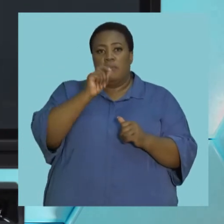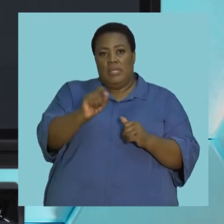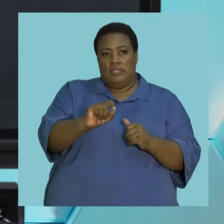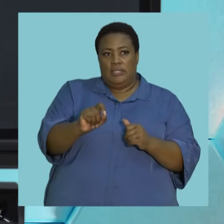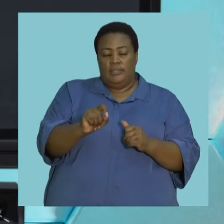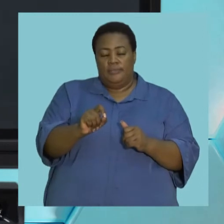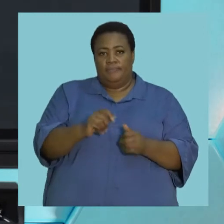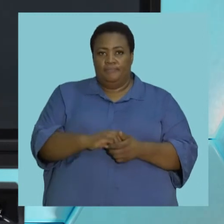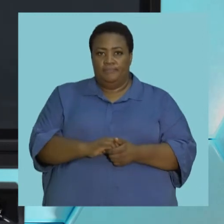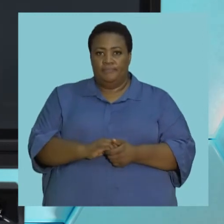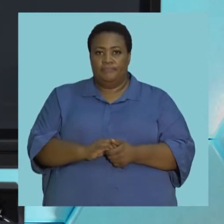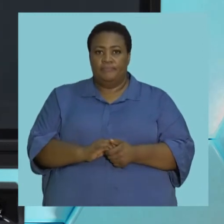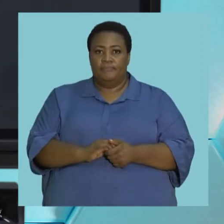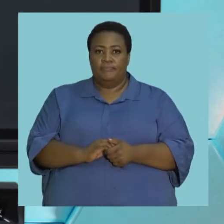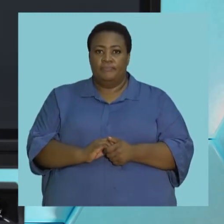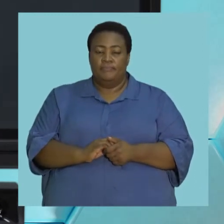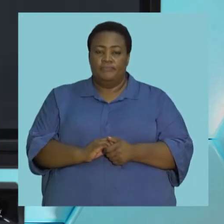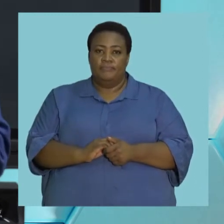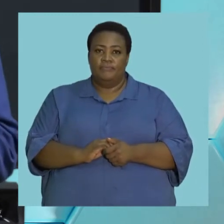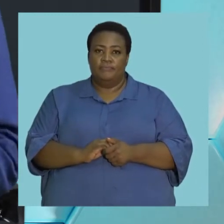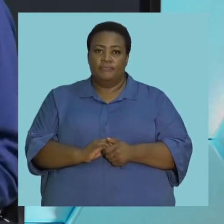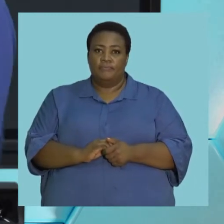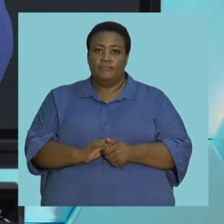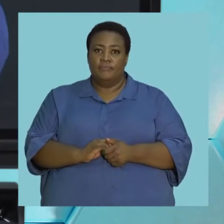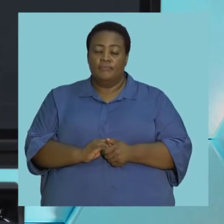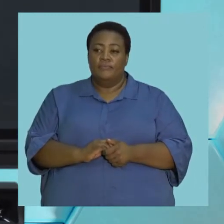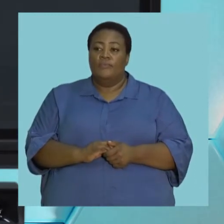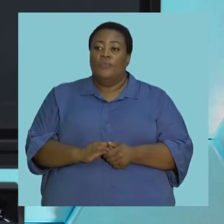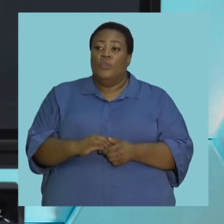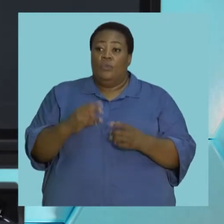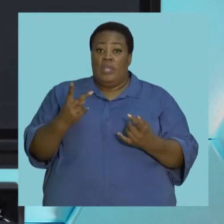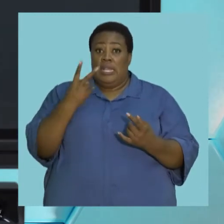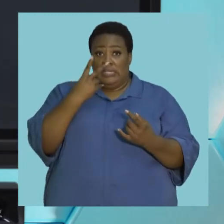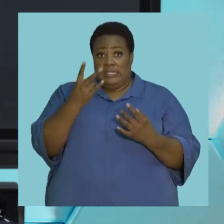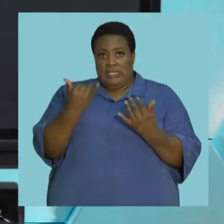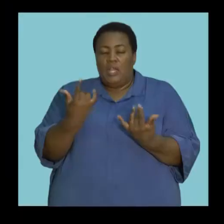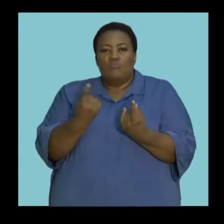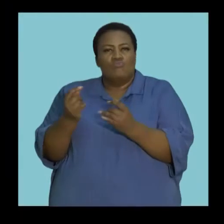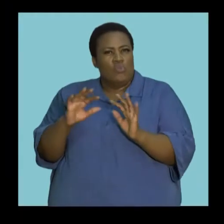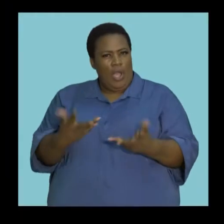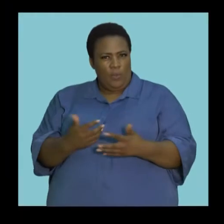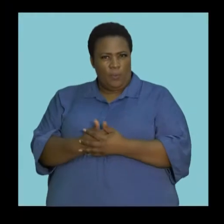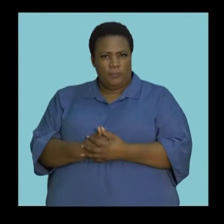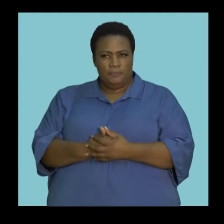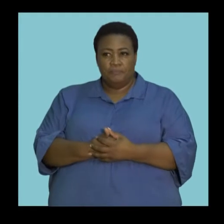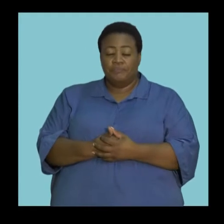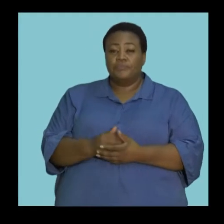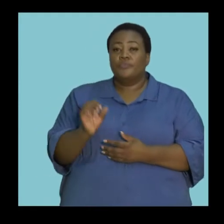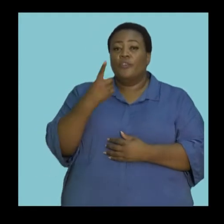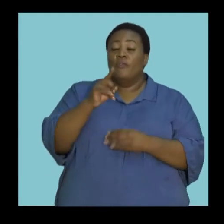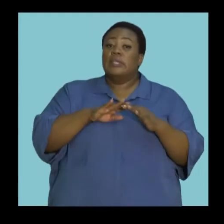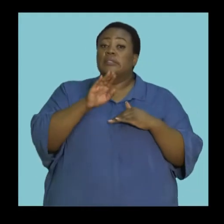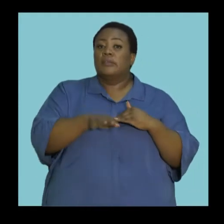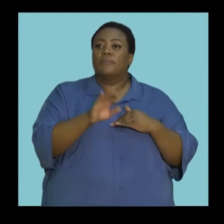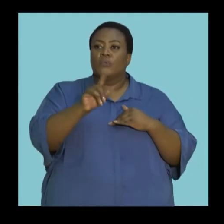can ink that out if it's an instruction that you have to follow. So let's look at plotting a pie chart. So the first step is